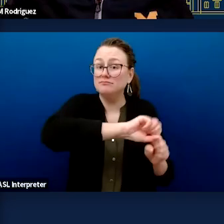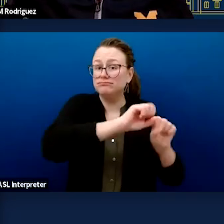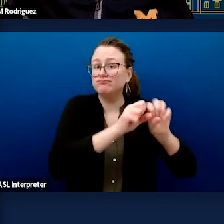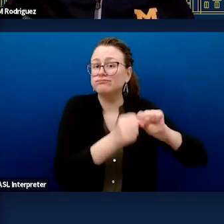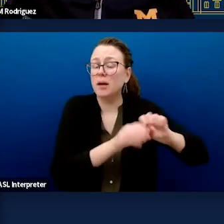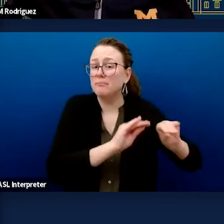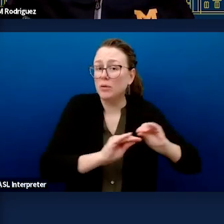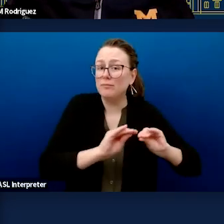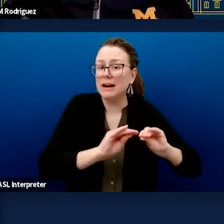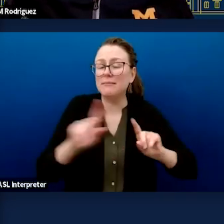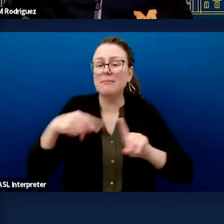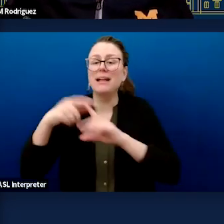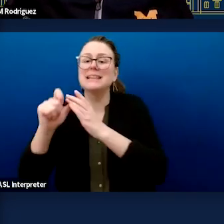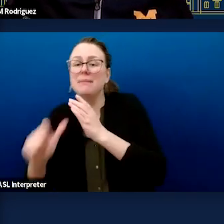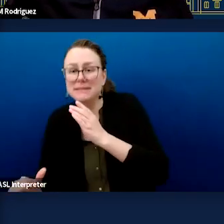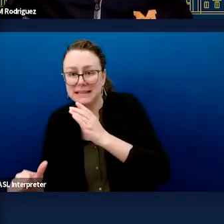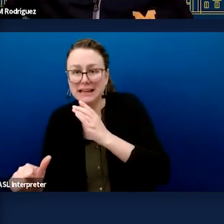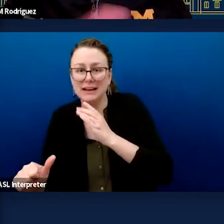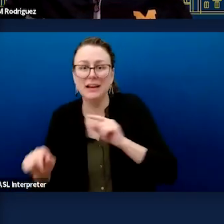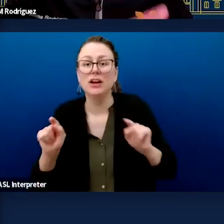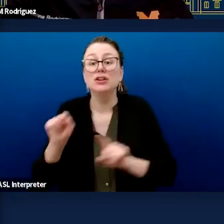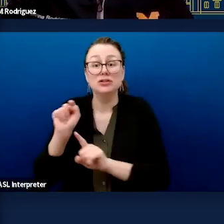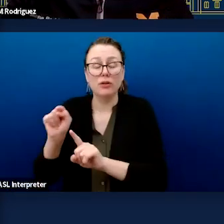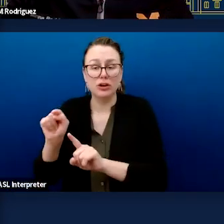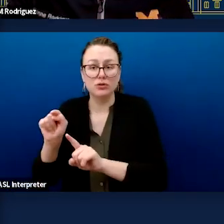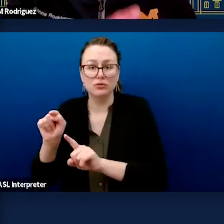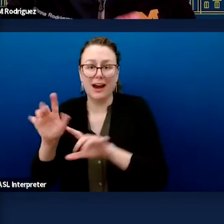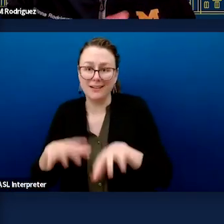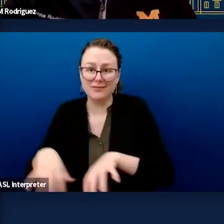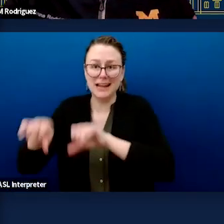and emptying. So you facilitate the emptying